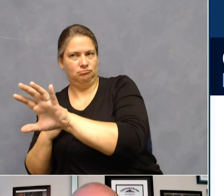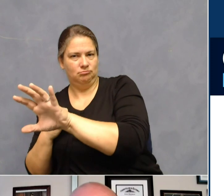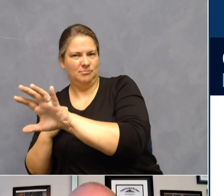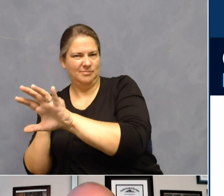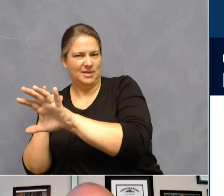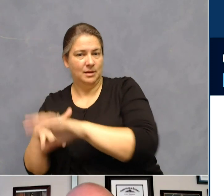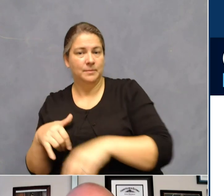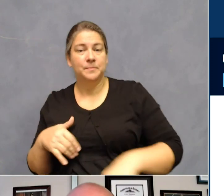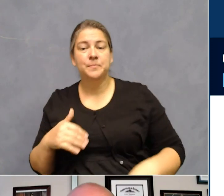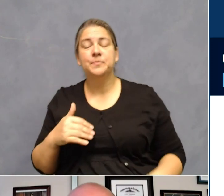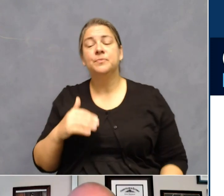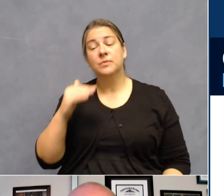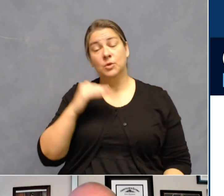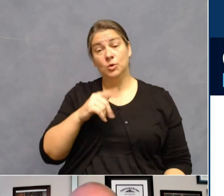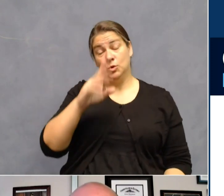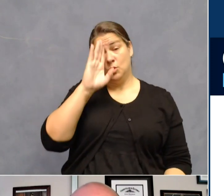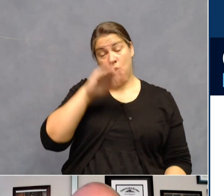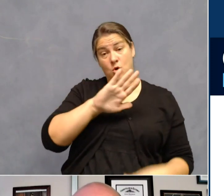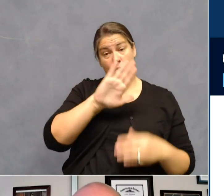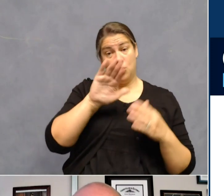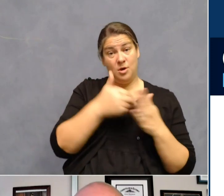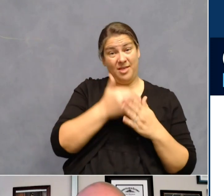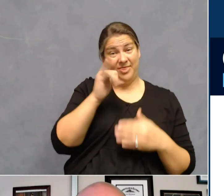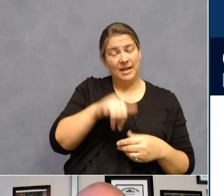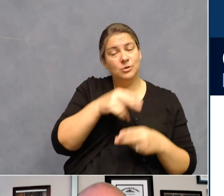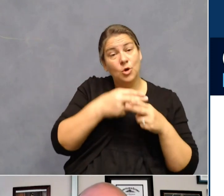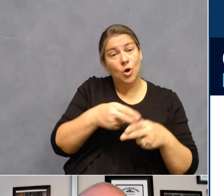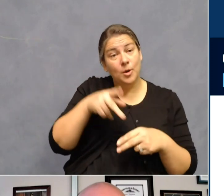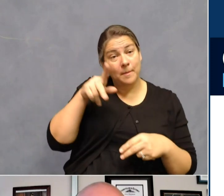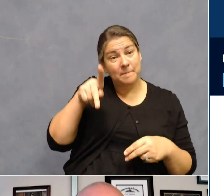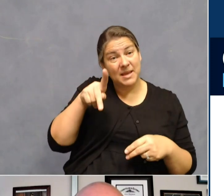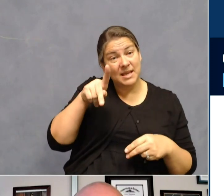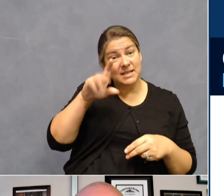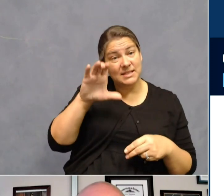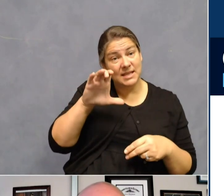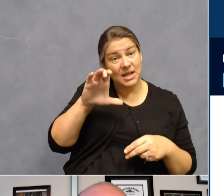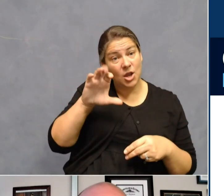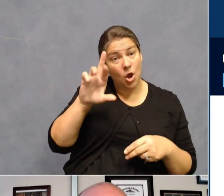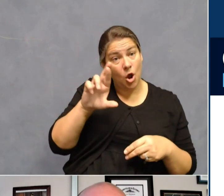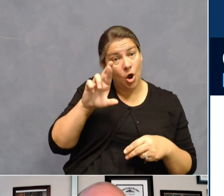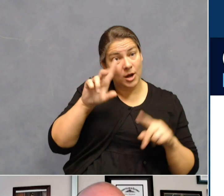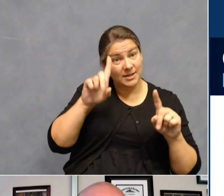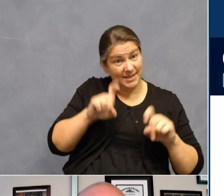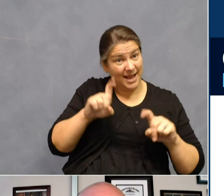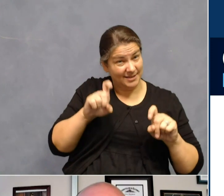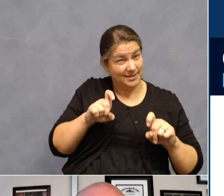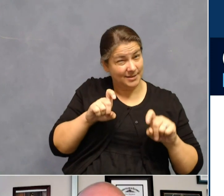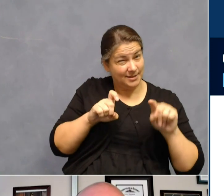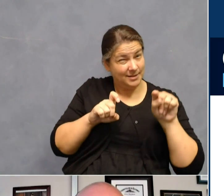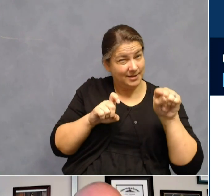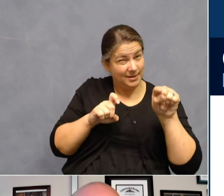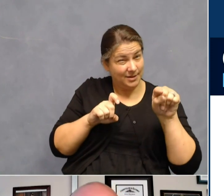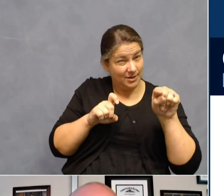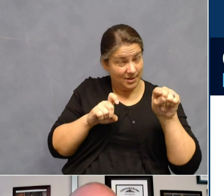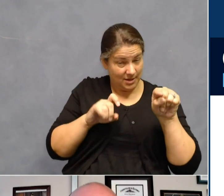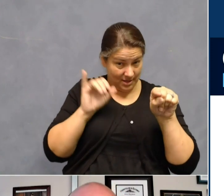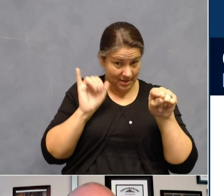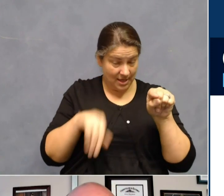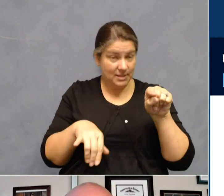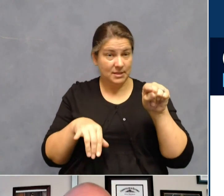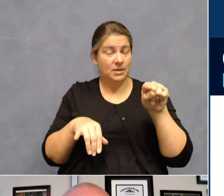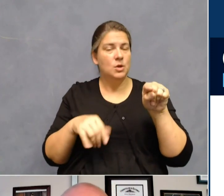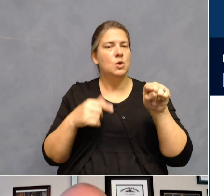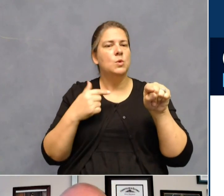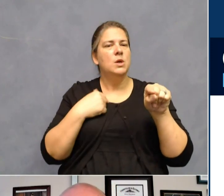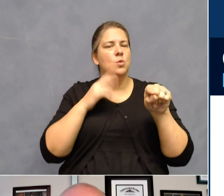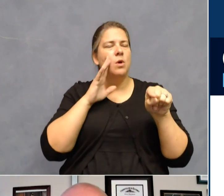the PCR tests that we're aware of and we line them all up and down, the median, the one in the middle, is about a 2-day time frame